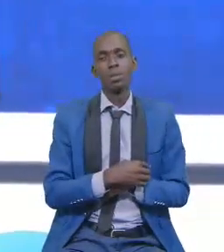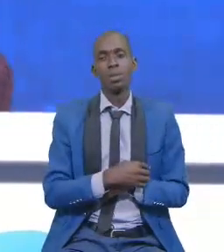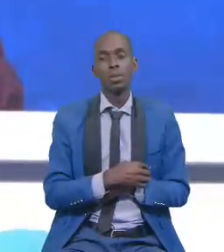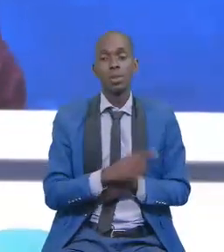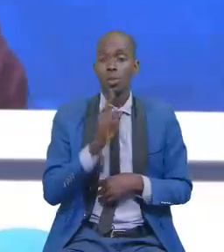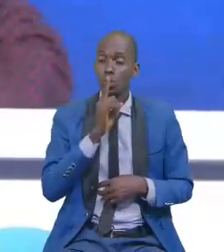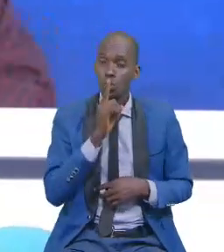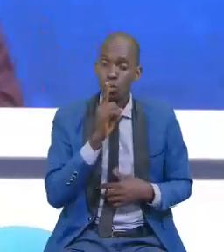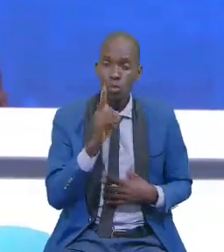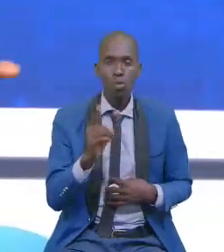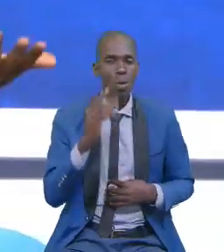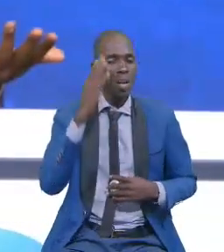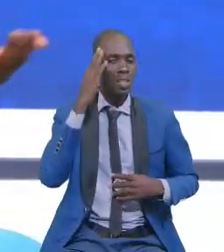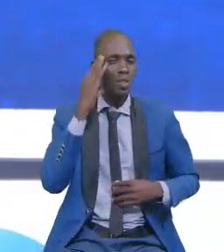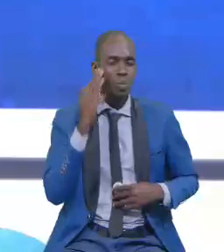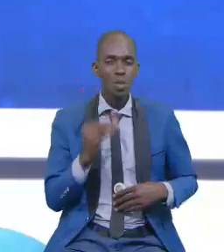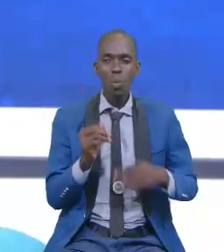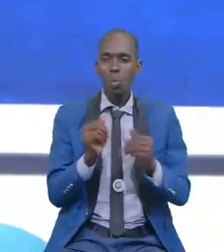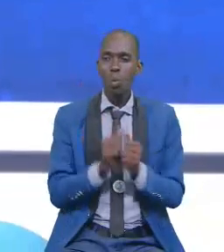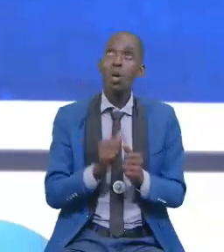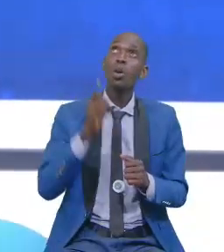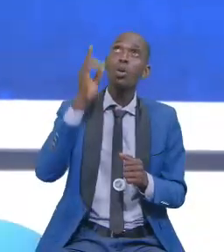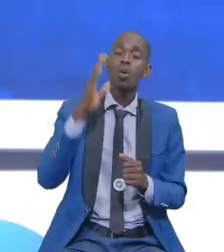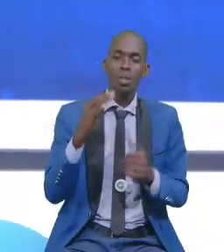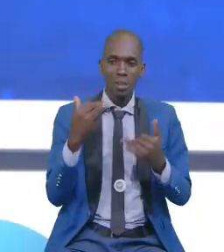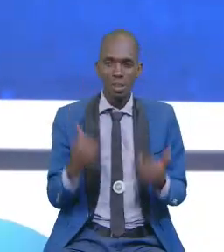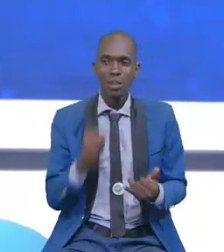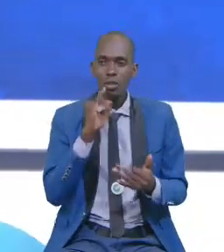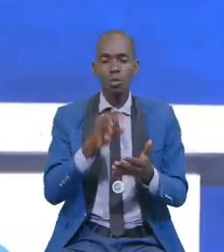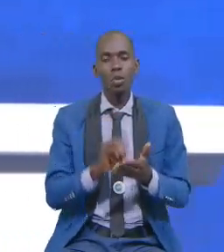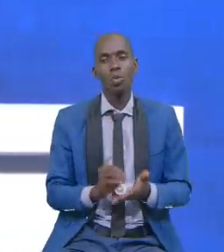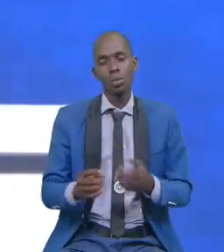Genuine experience with God, this is your day.